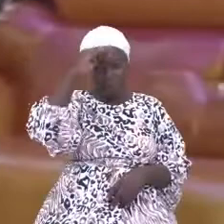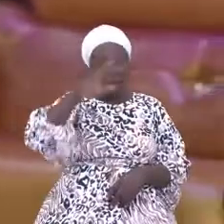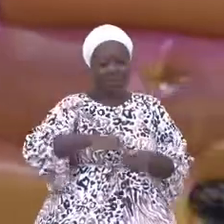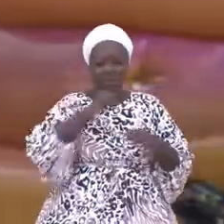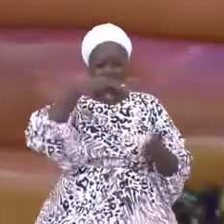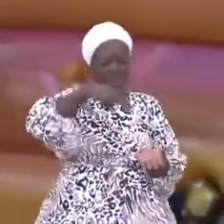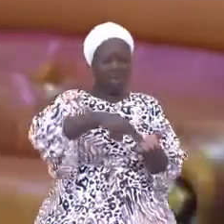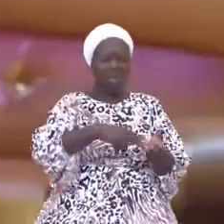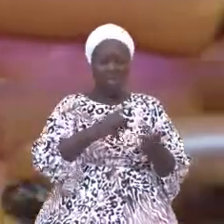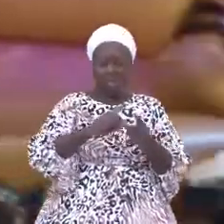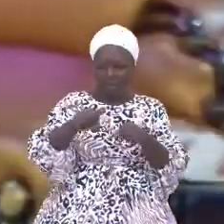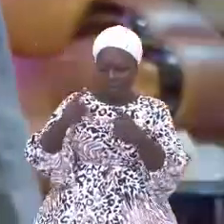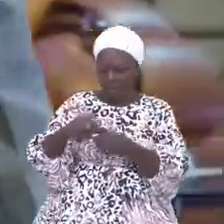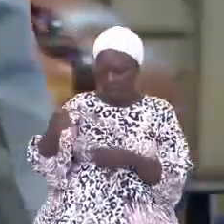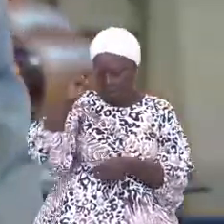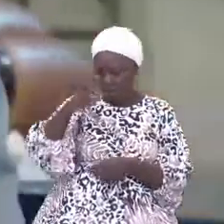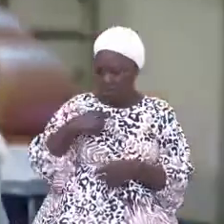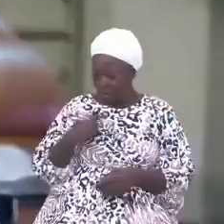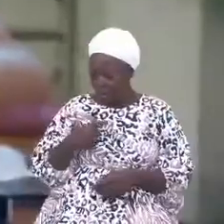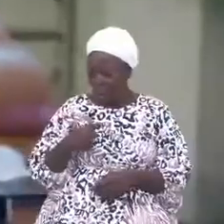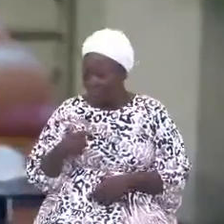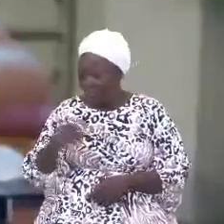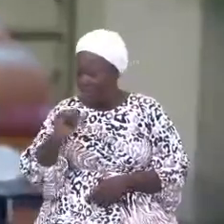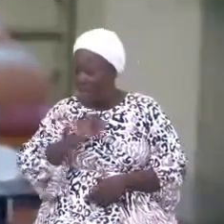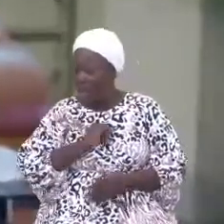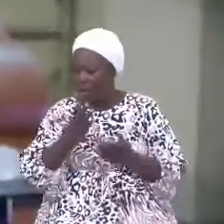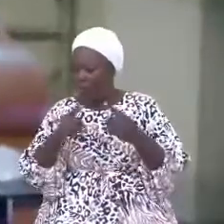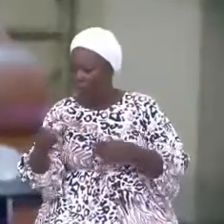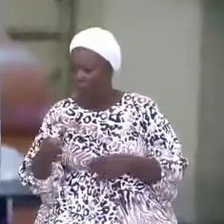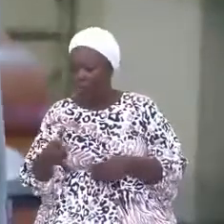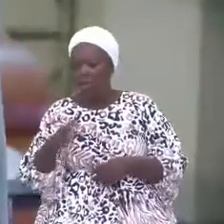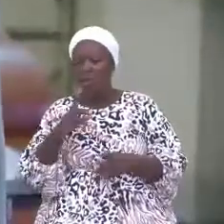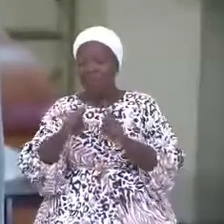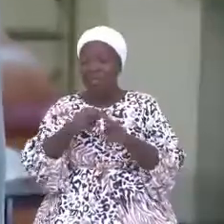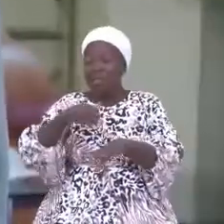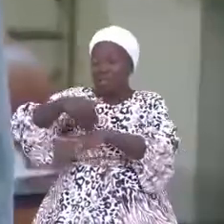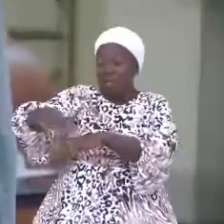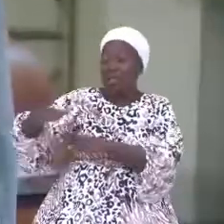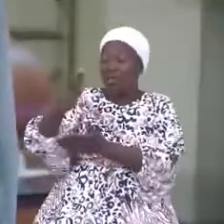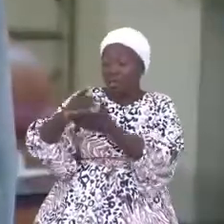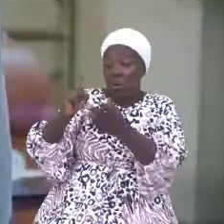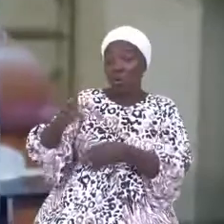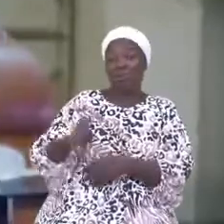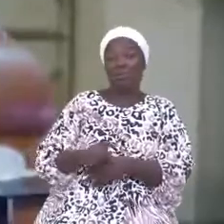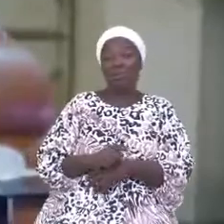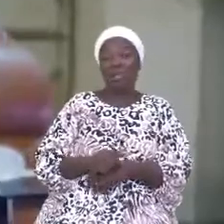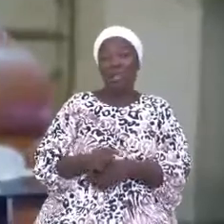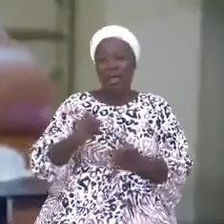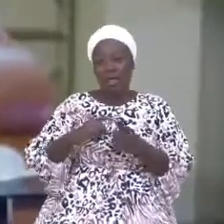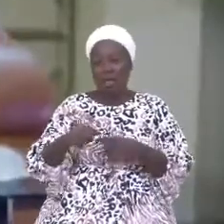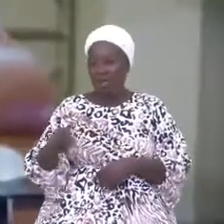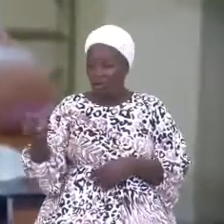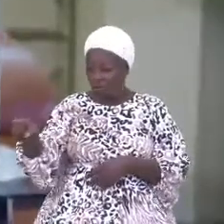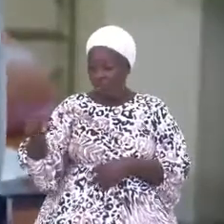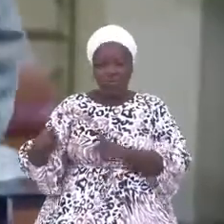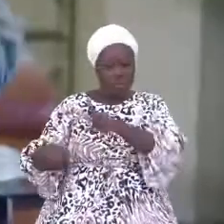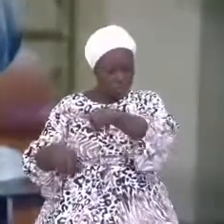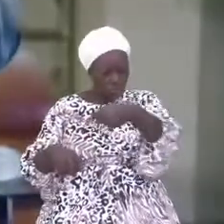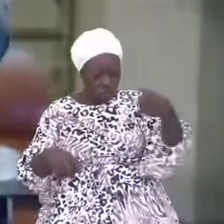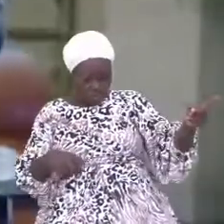to him and say, I want you. He's saying somebody. And you say, go